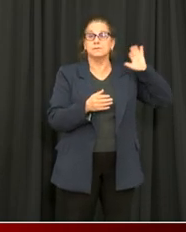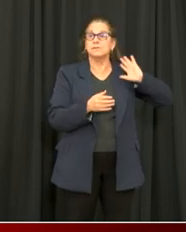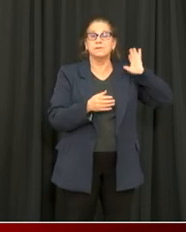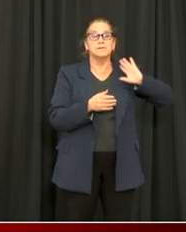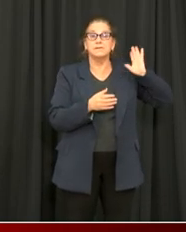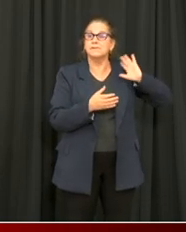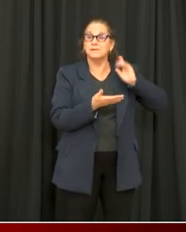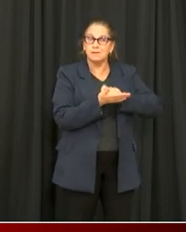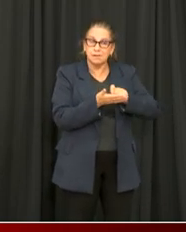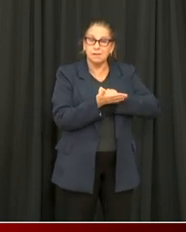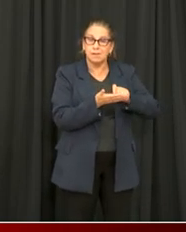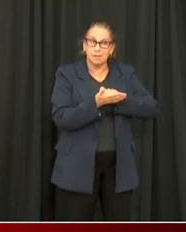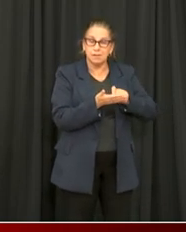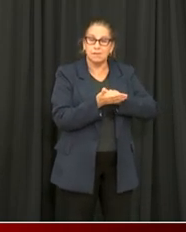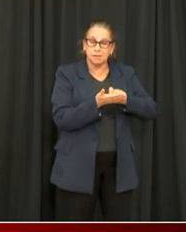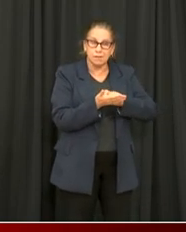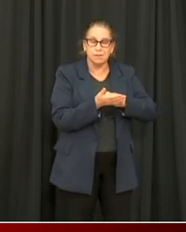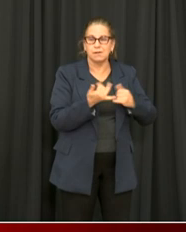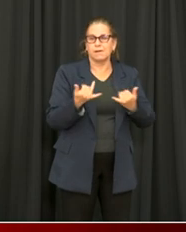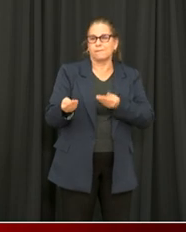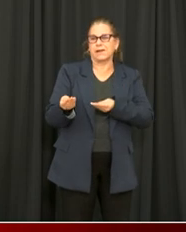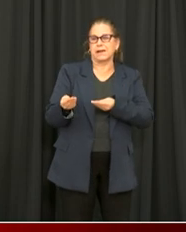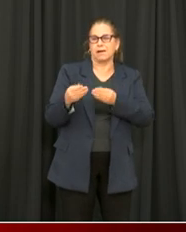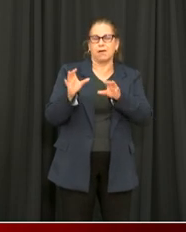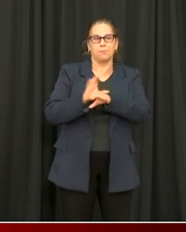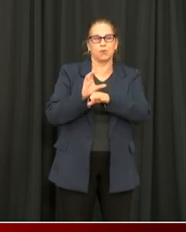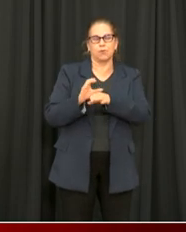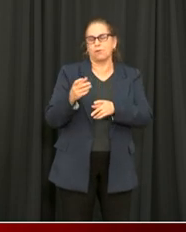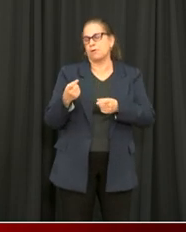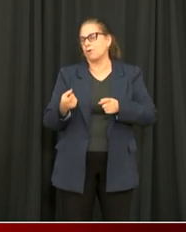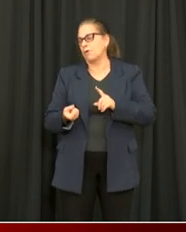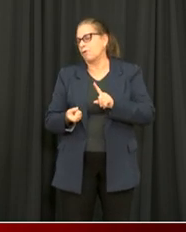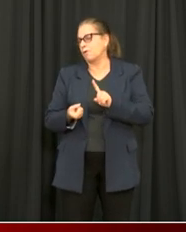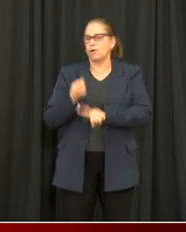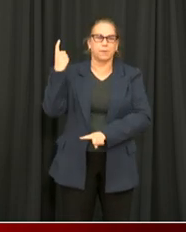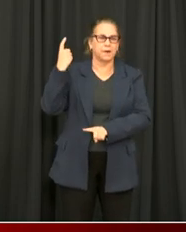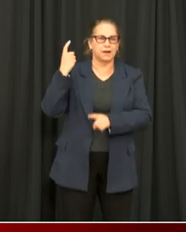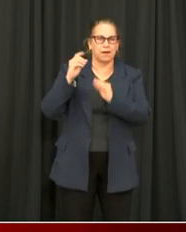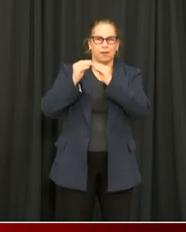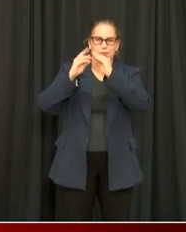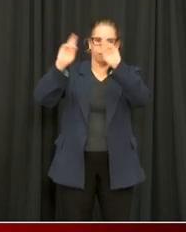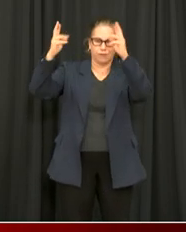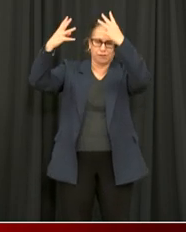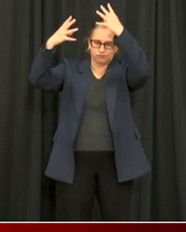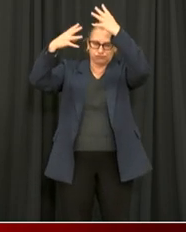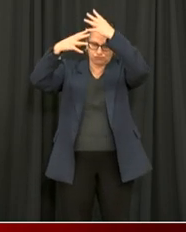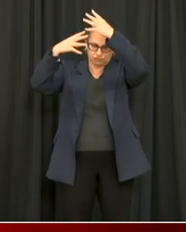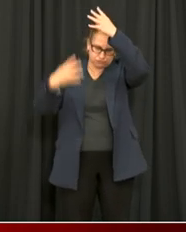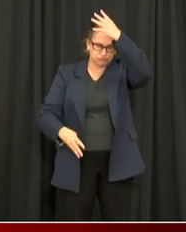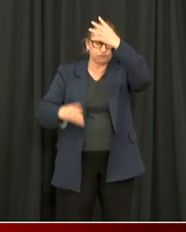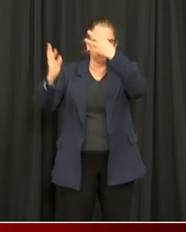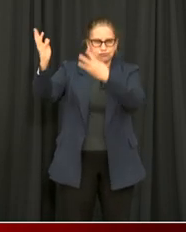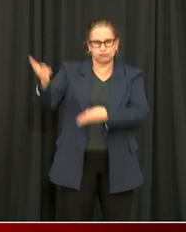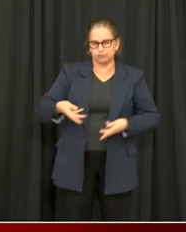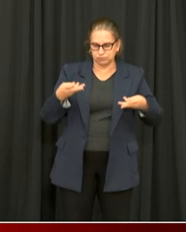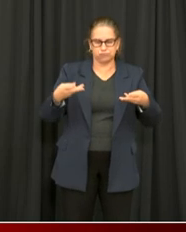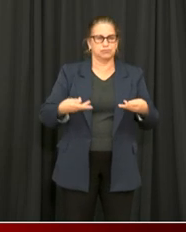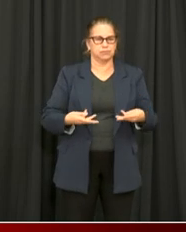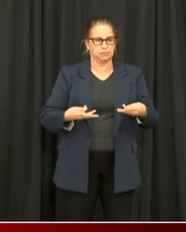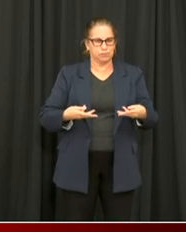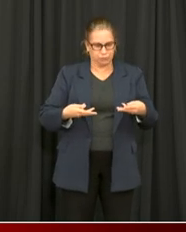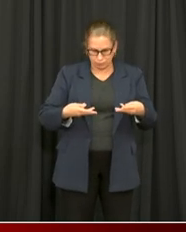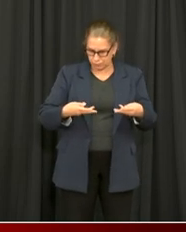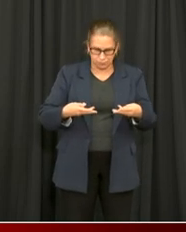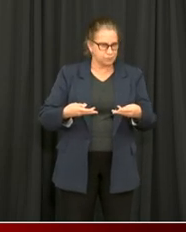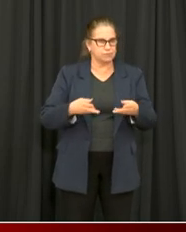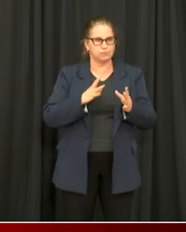system. So when the mayor communicates that the way we calculate this average is on a 7-day rolling average,